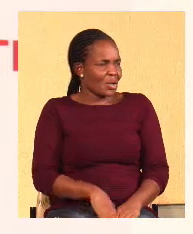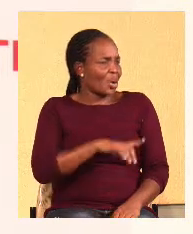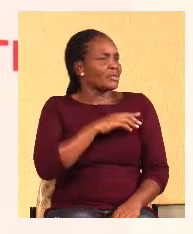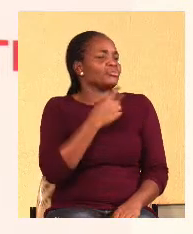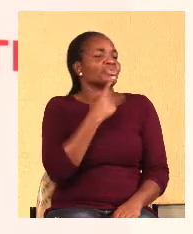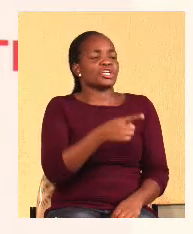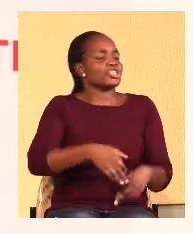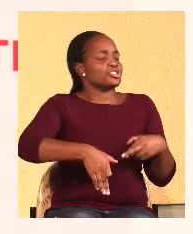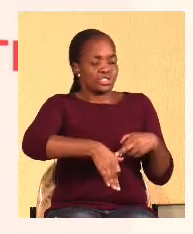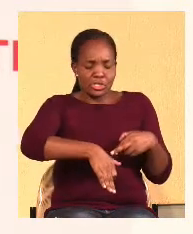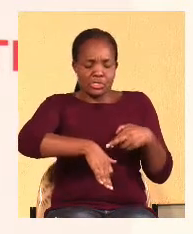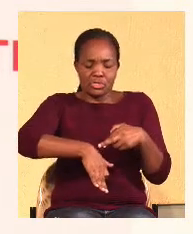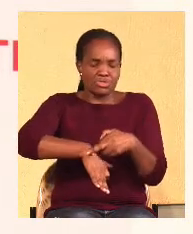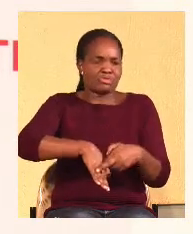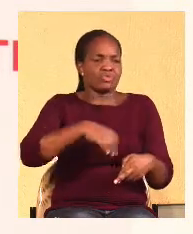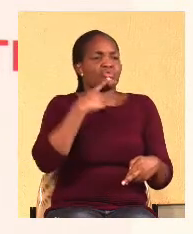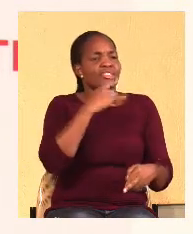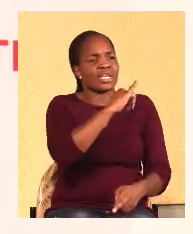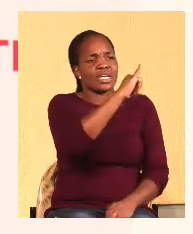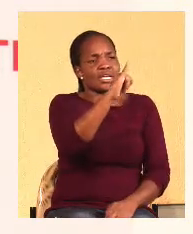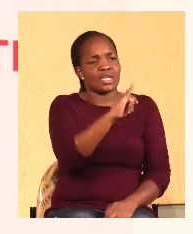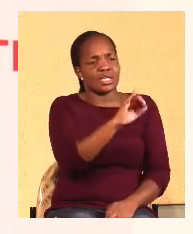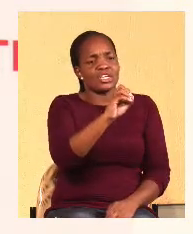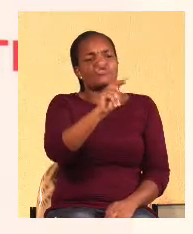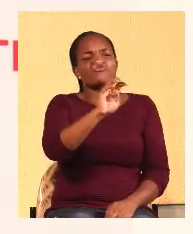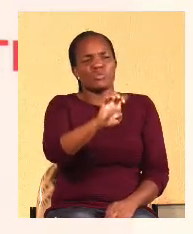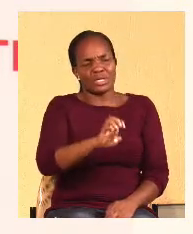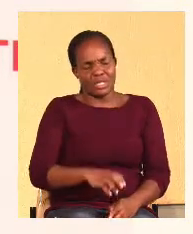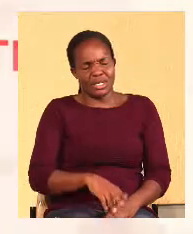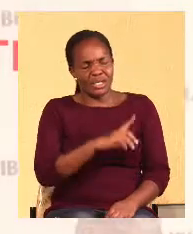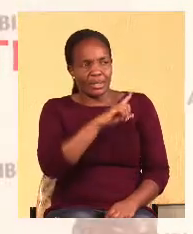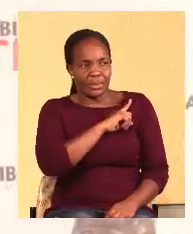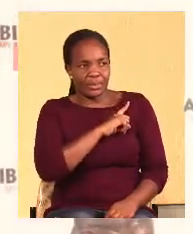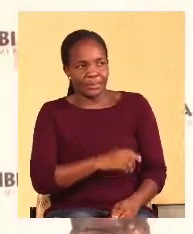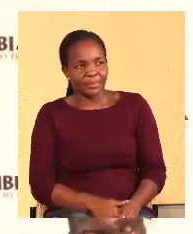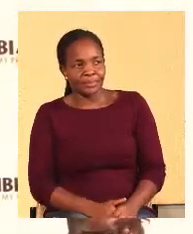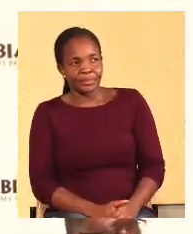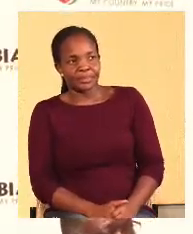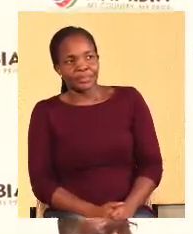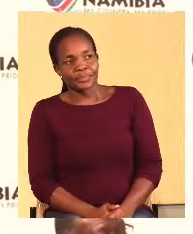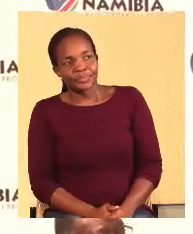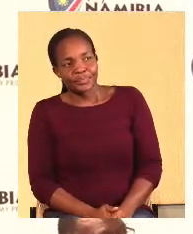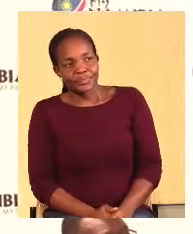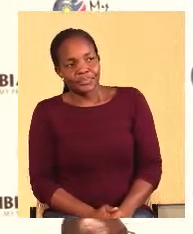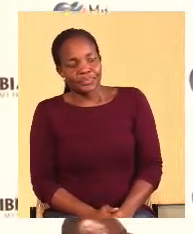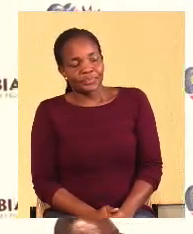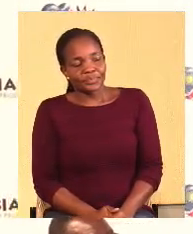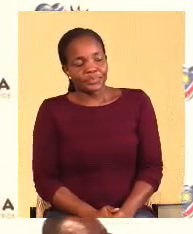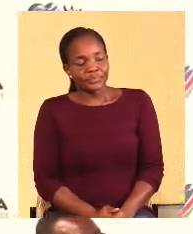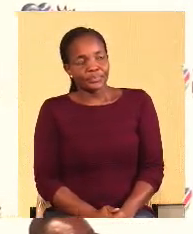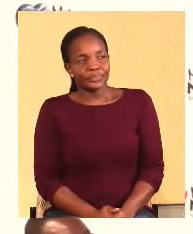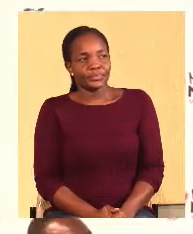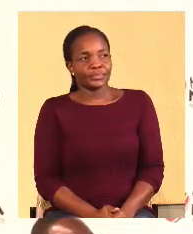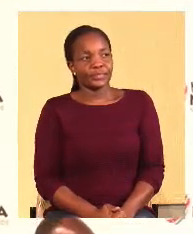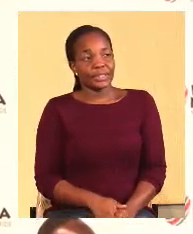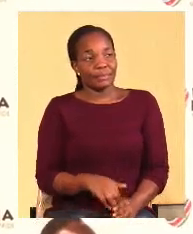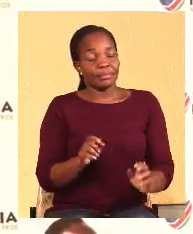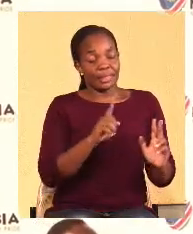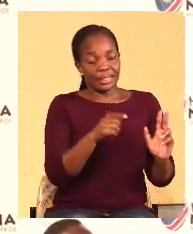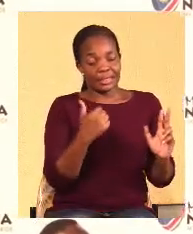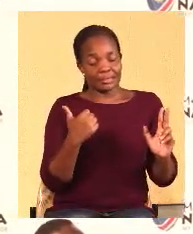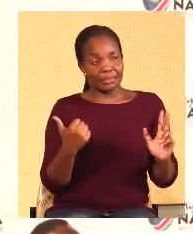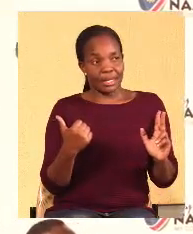in this particular instance? John, let me start now. I would want the Attorney General to amplify when